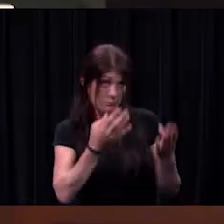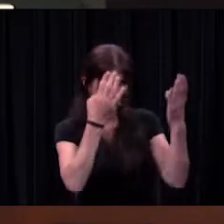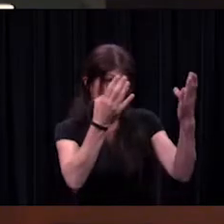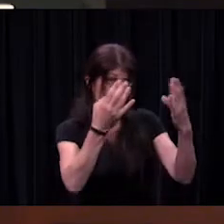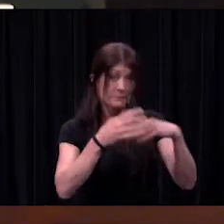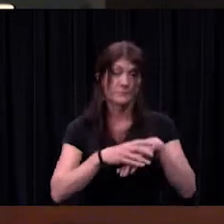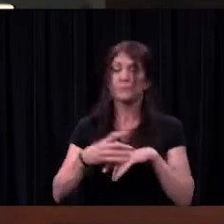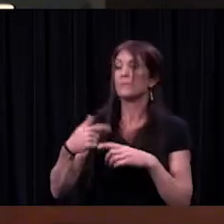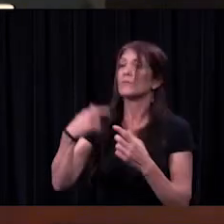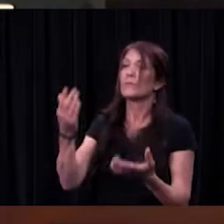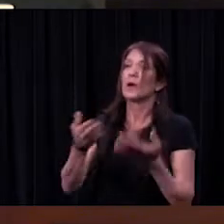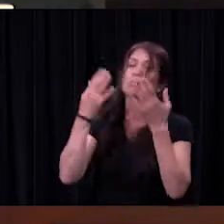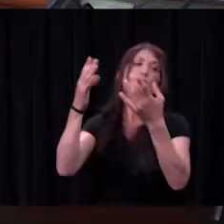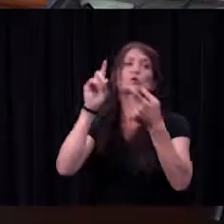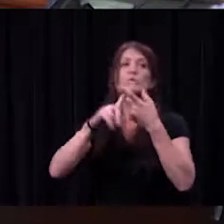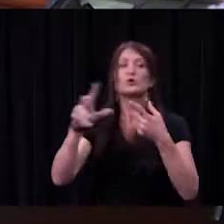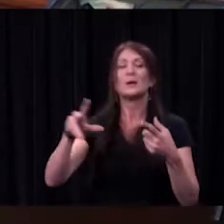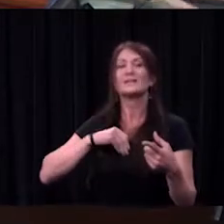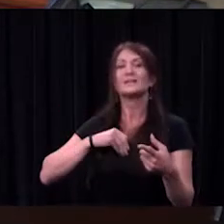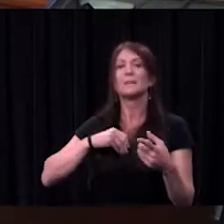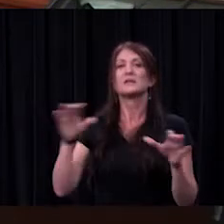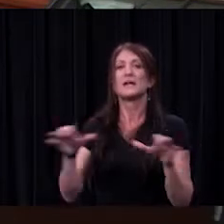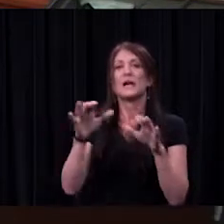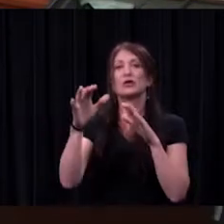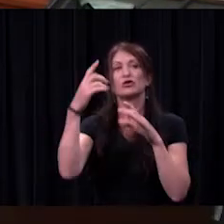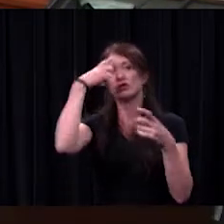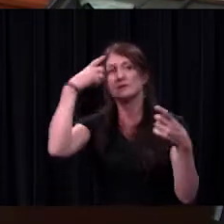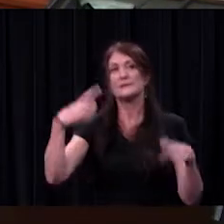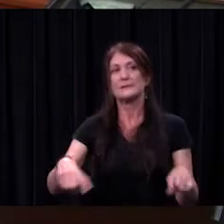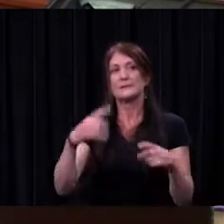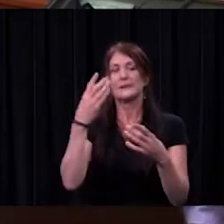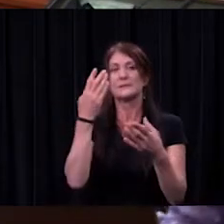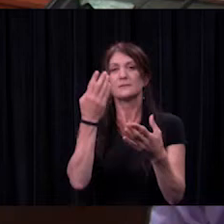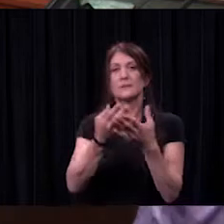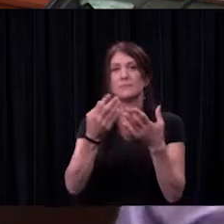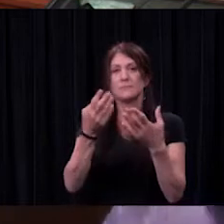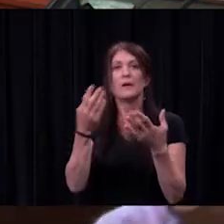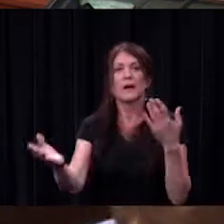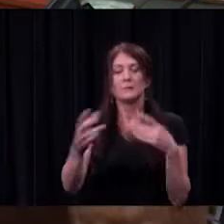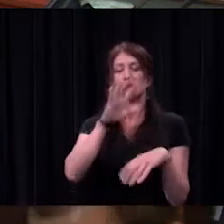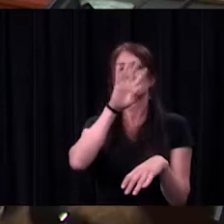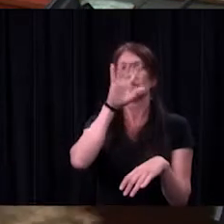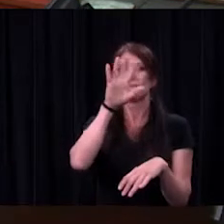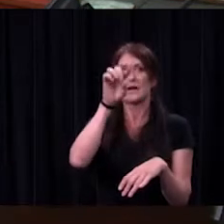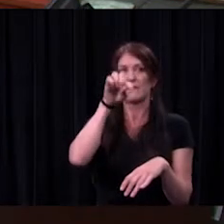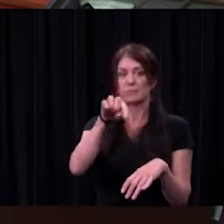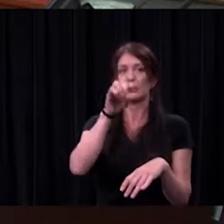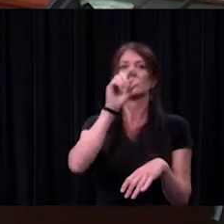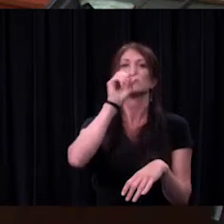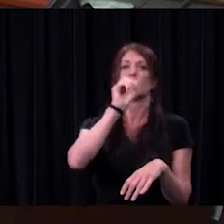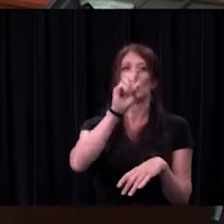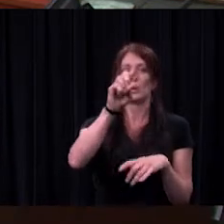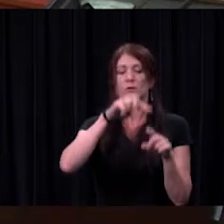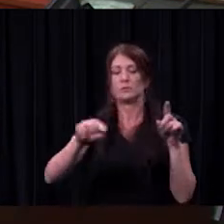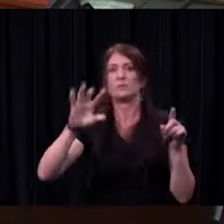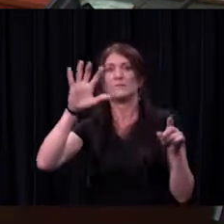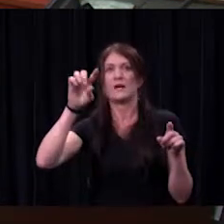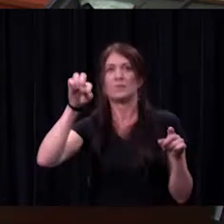to accept action consent items 5.01 to 5.19 as presented. Second.